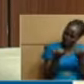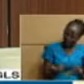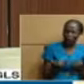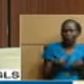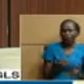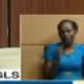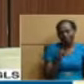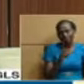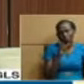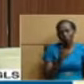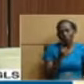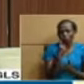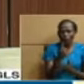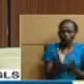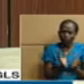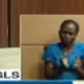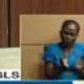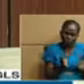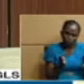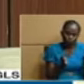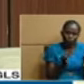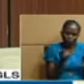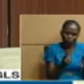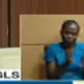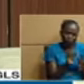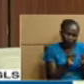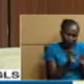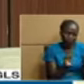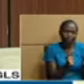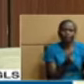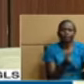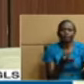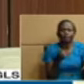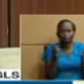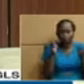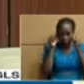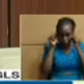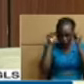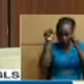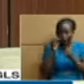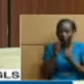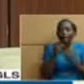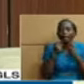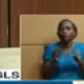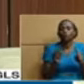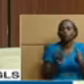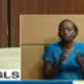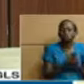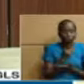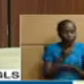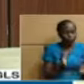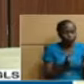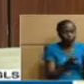stimulus package, but His Excellency, the President of the Republic of Uganda, announced a huge multitude